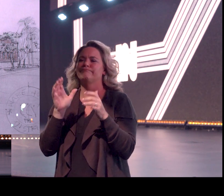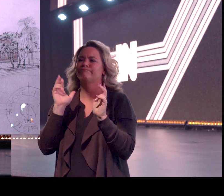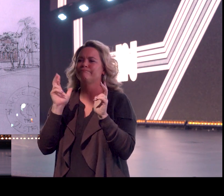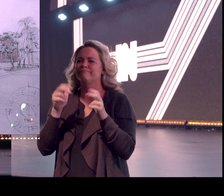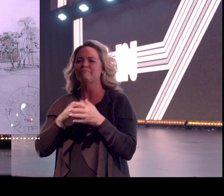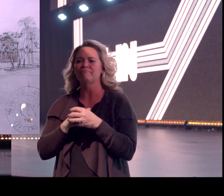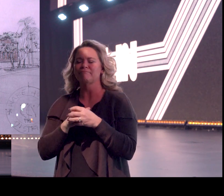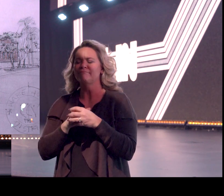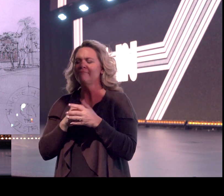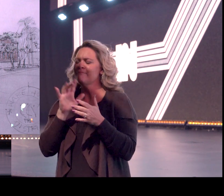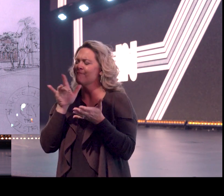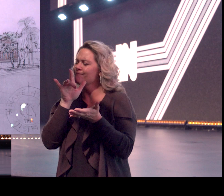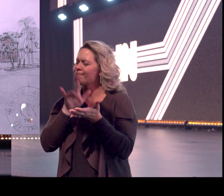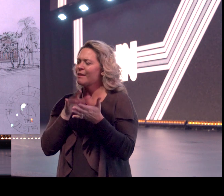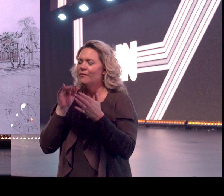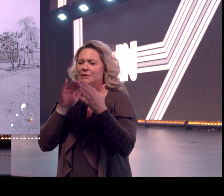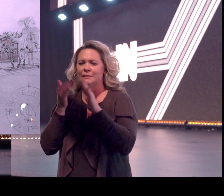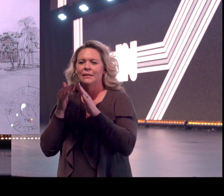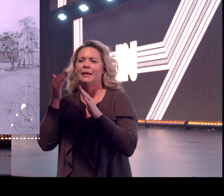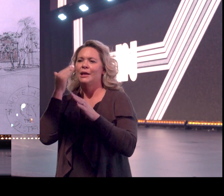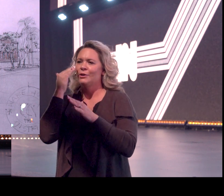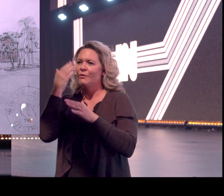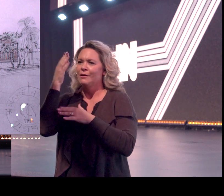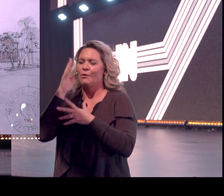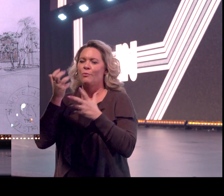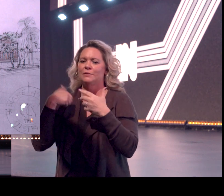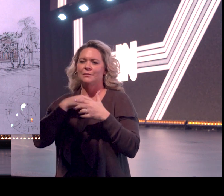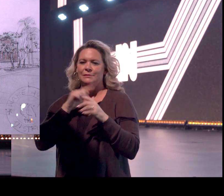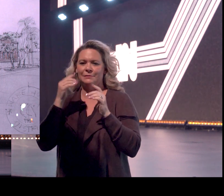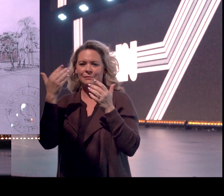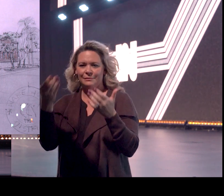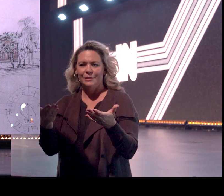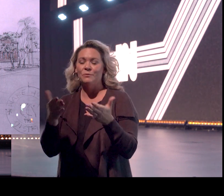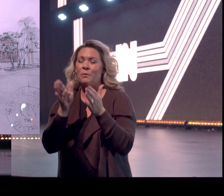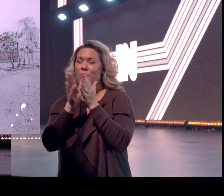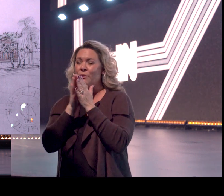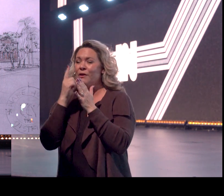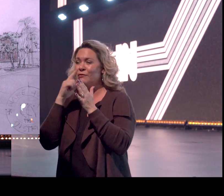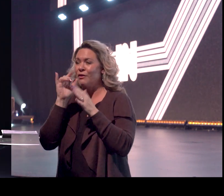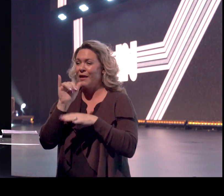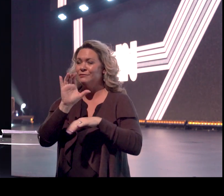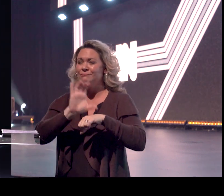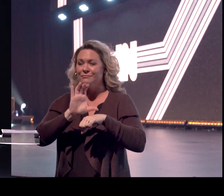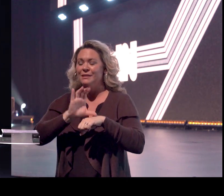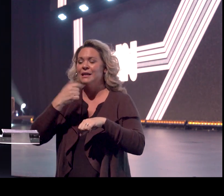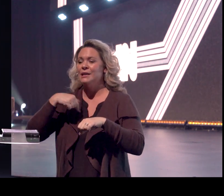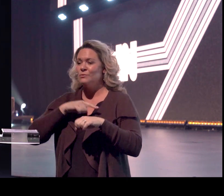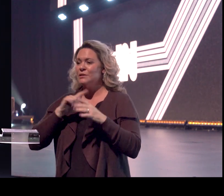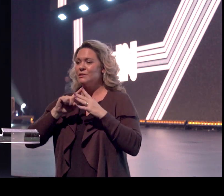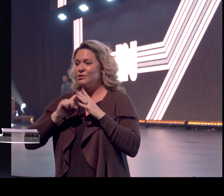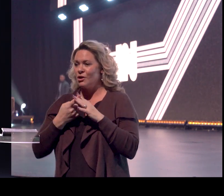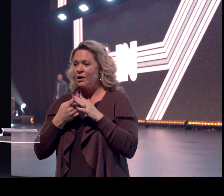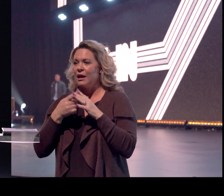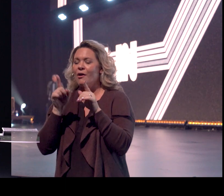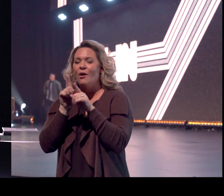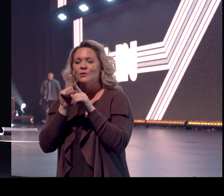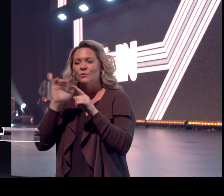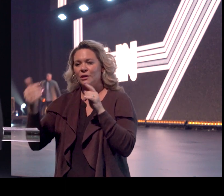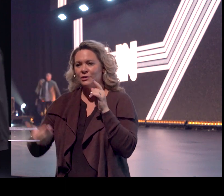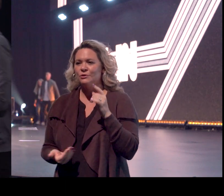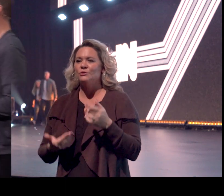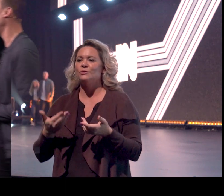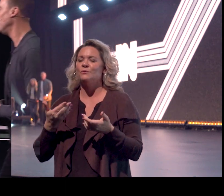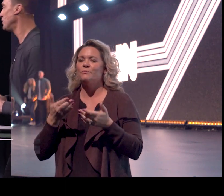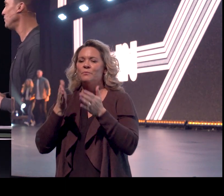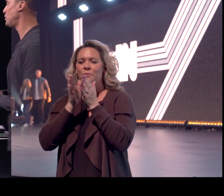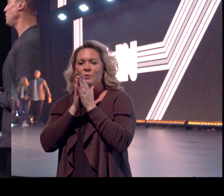heart of our city. And I just think God is on the move down there. And so I want us to pray for that campus as we start today. But